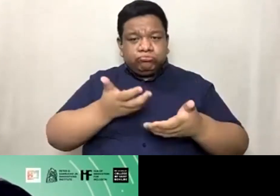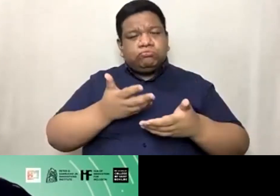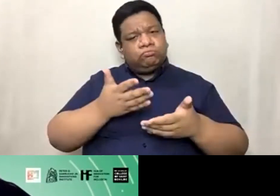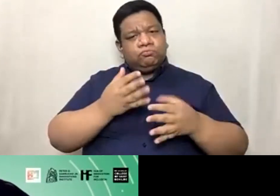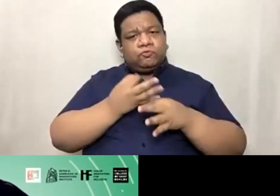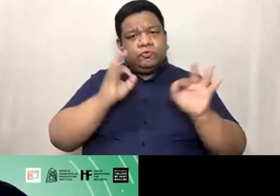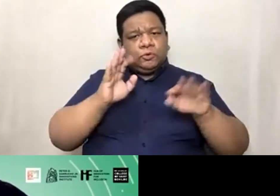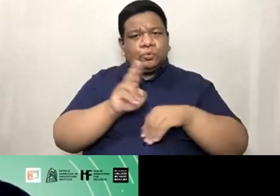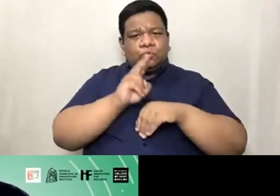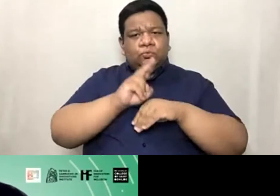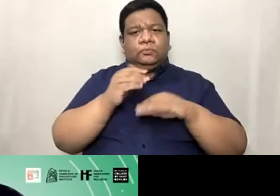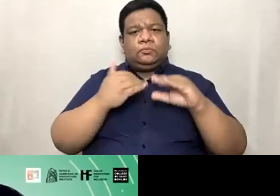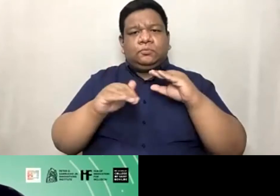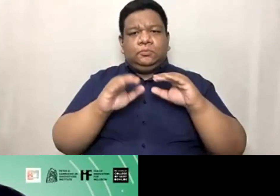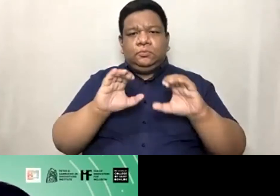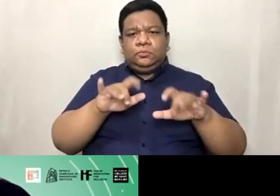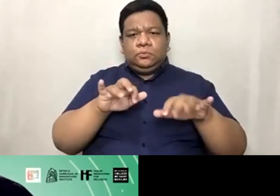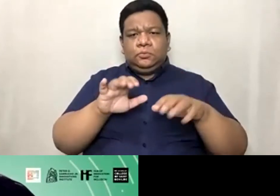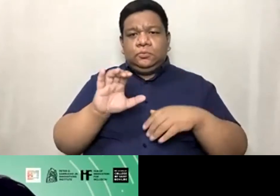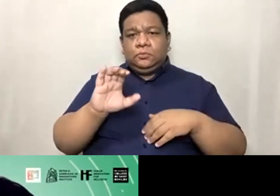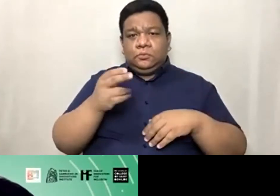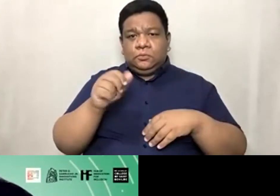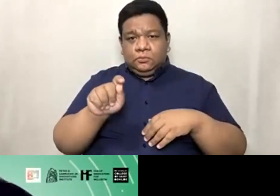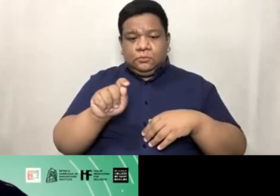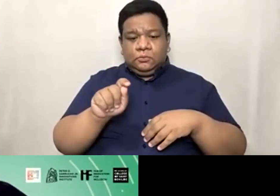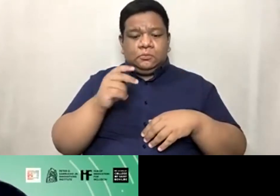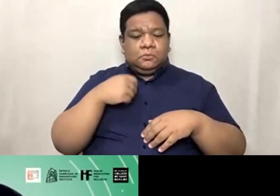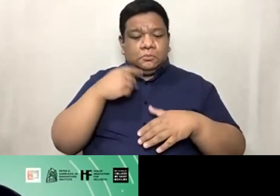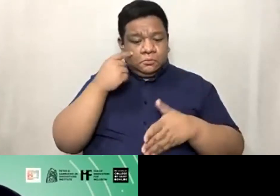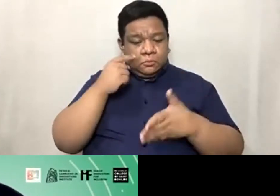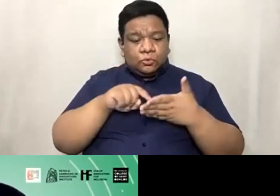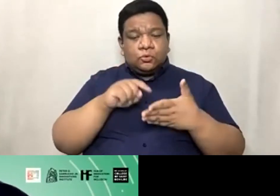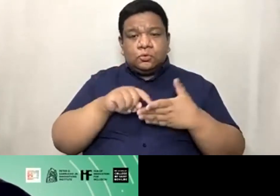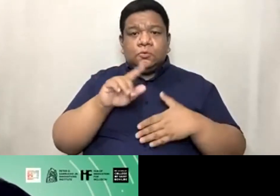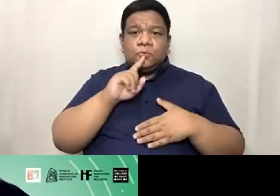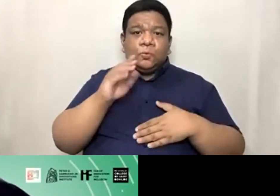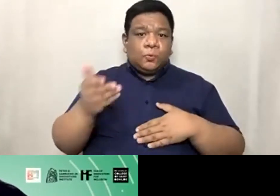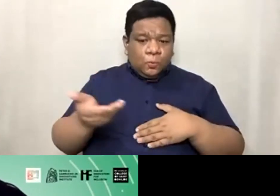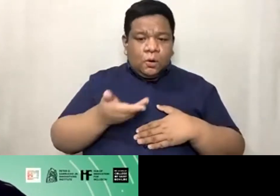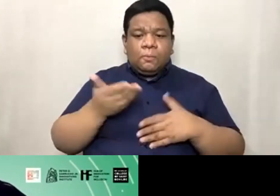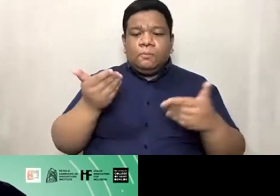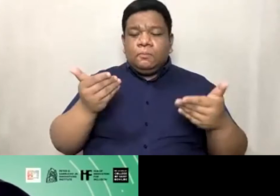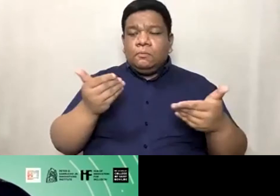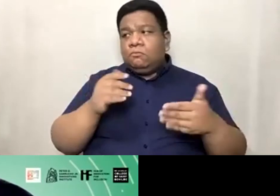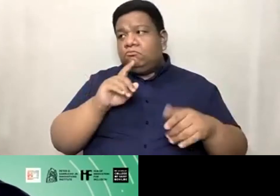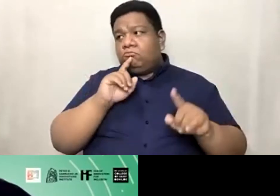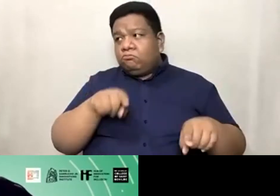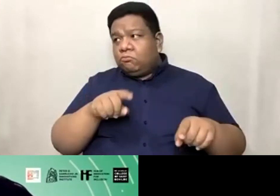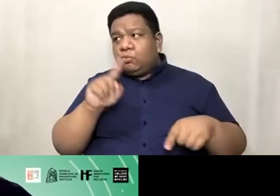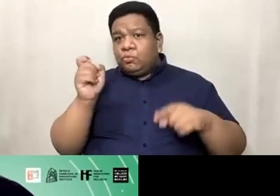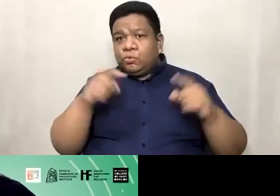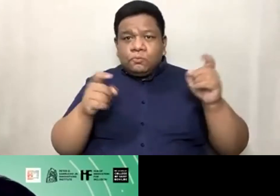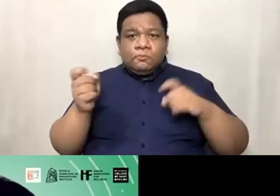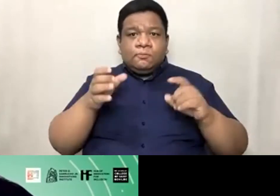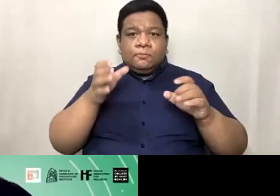to send them in the chat box. I try to check it every now and then, and you're more than welcome to leave questions and any comments there